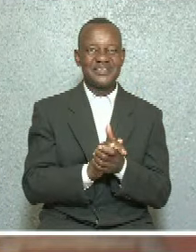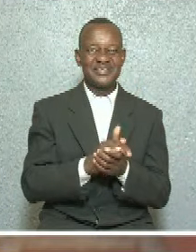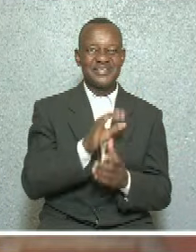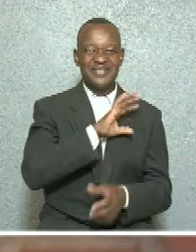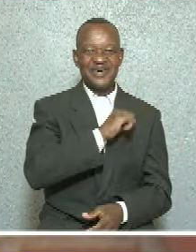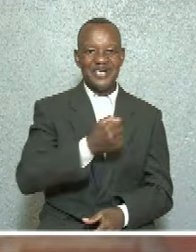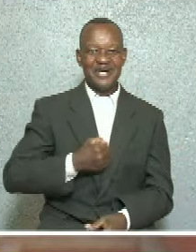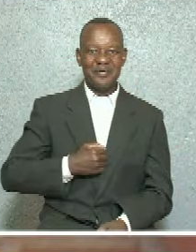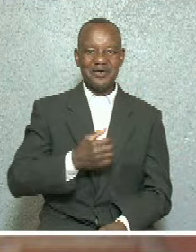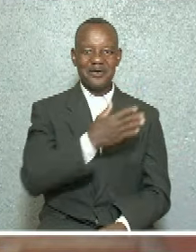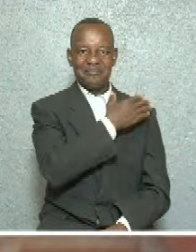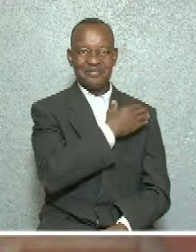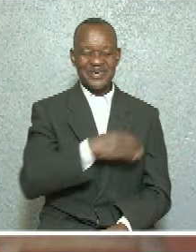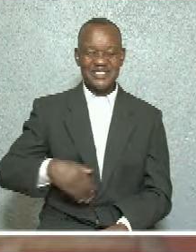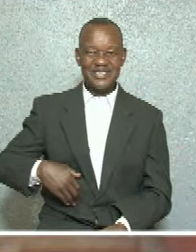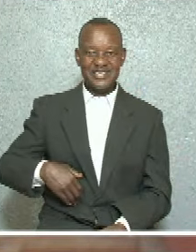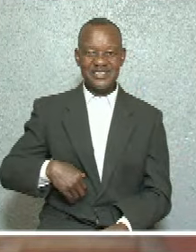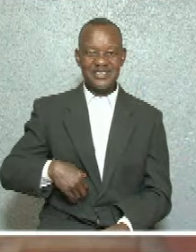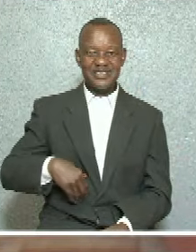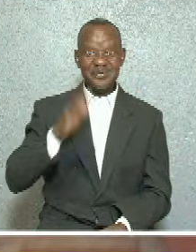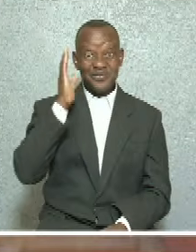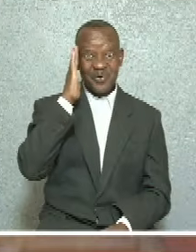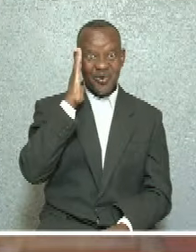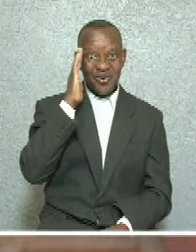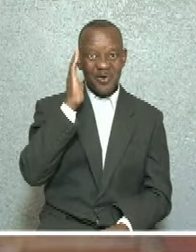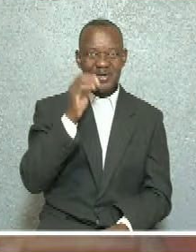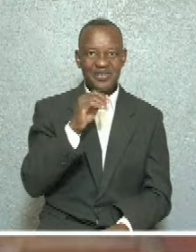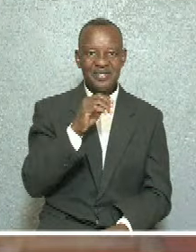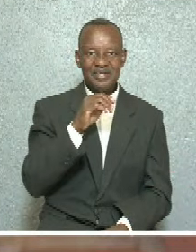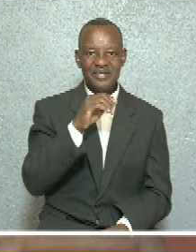You don't know your president?